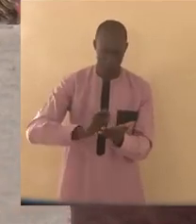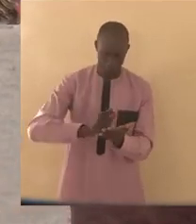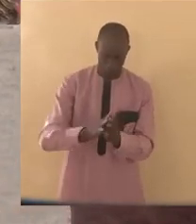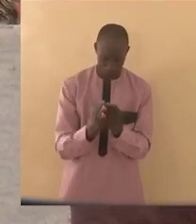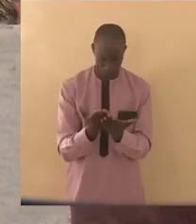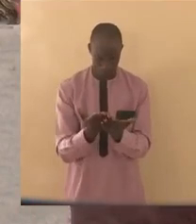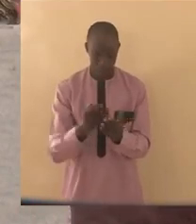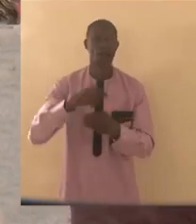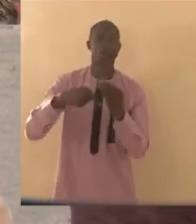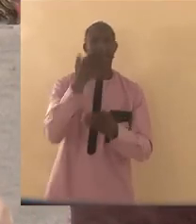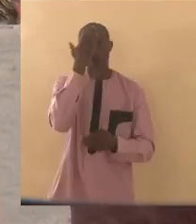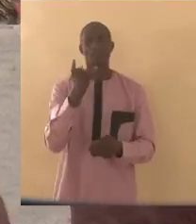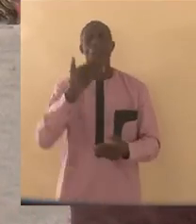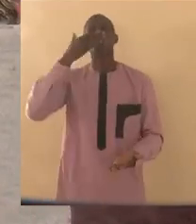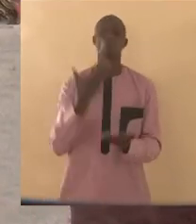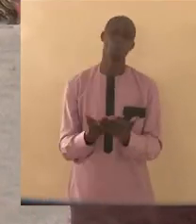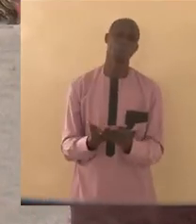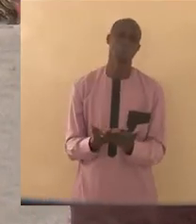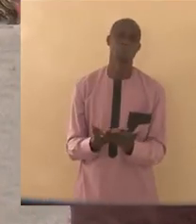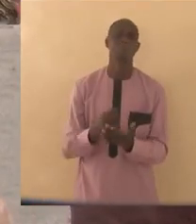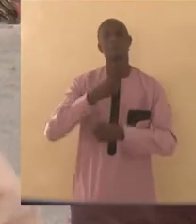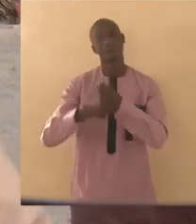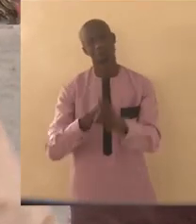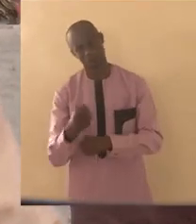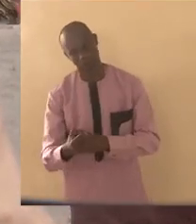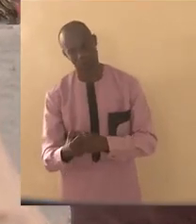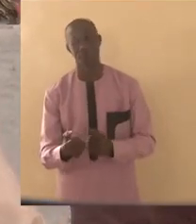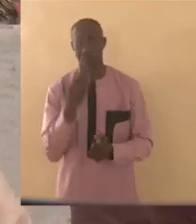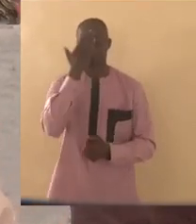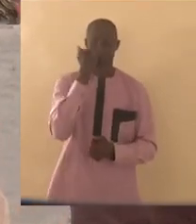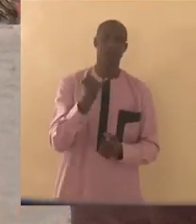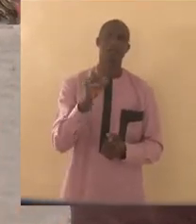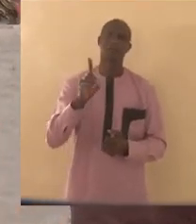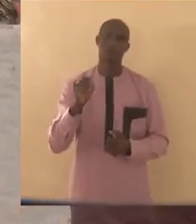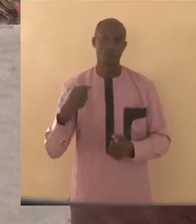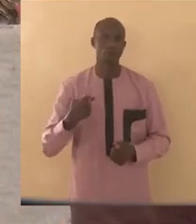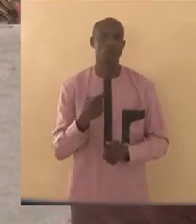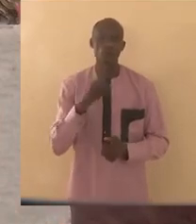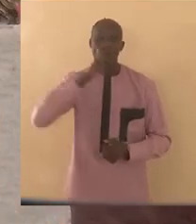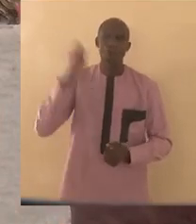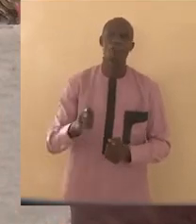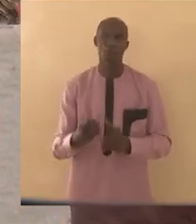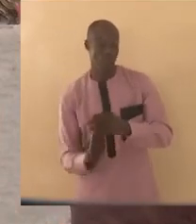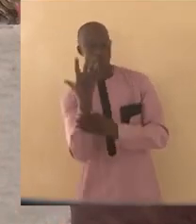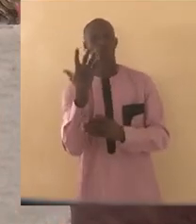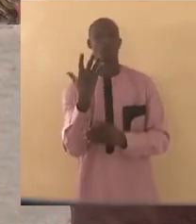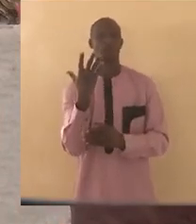about why do the good suffer? Why do evil people prosper?